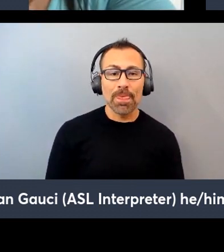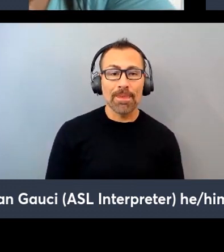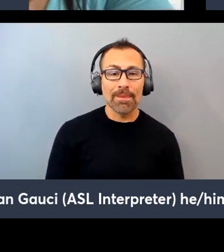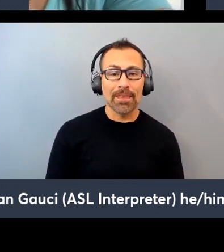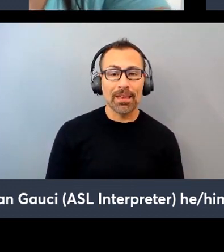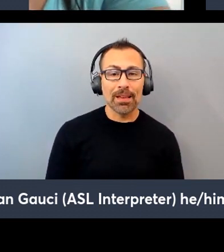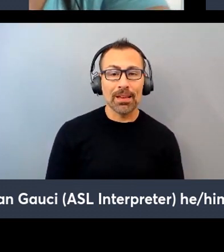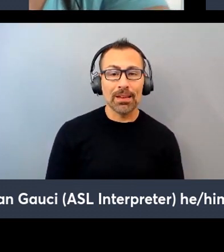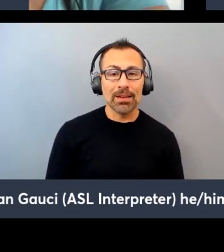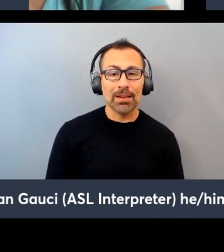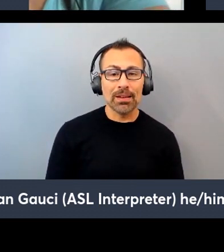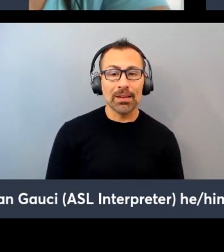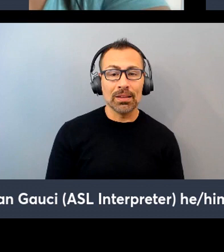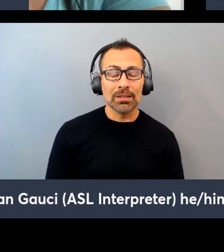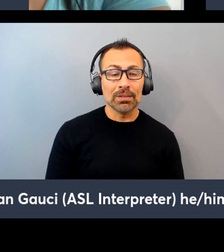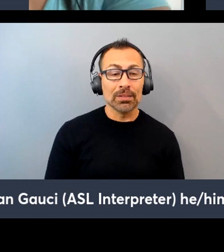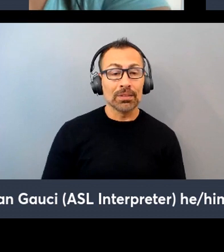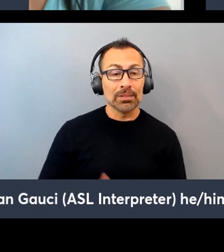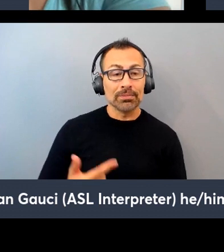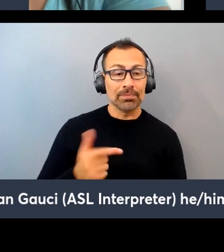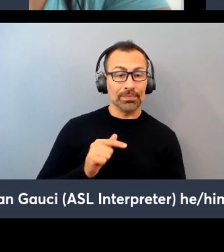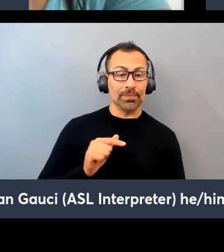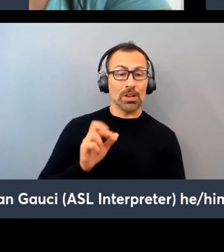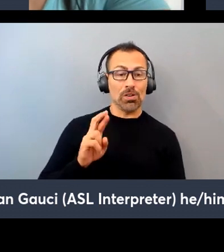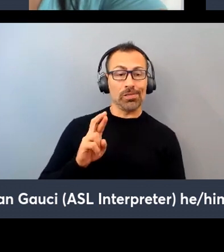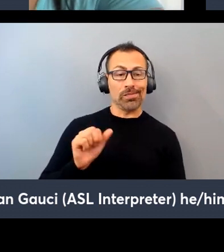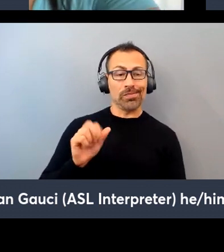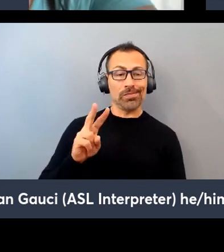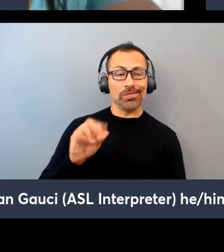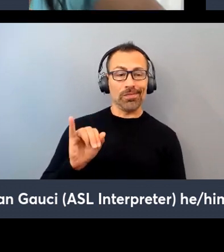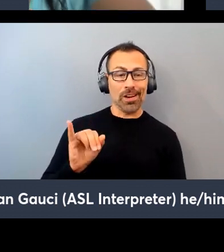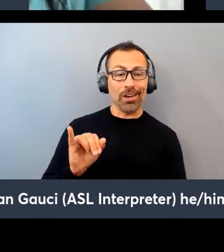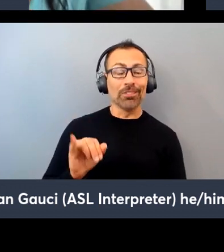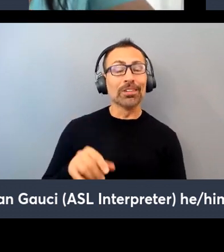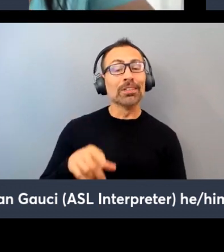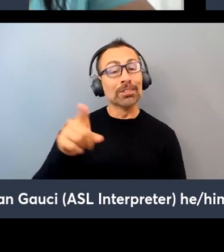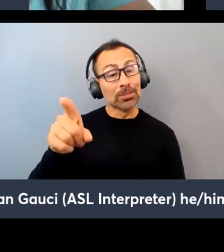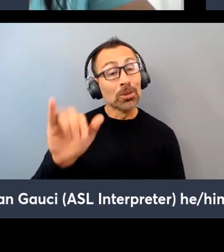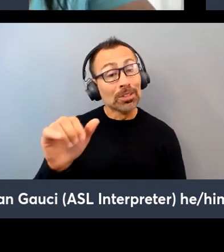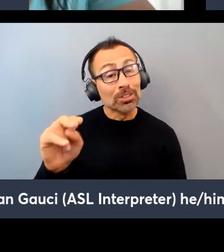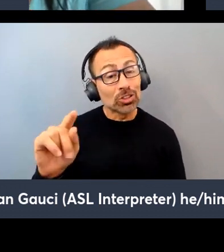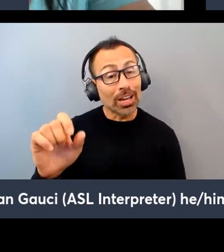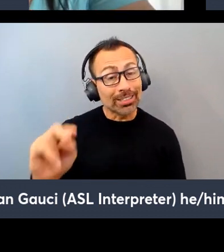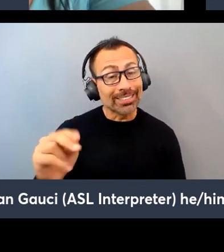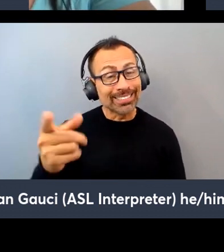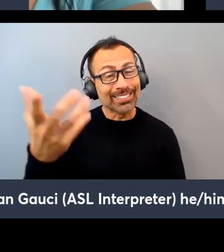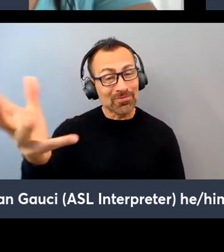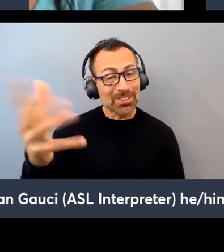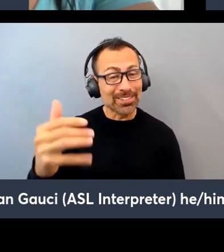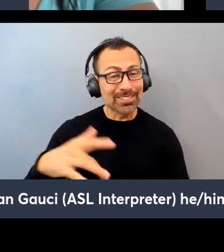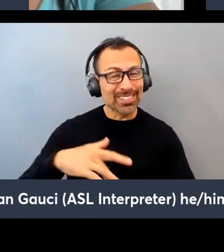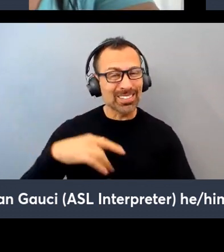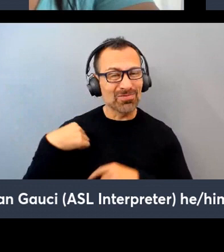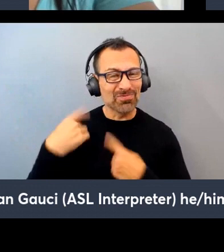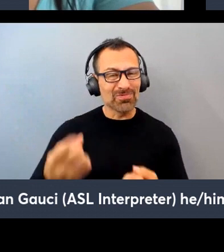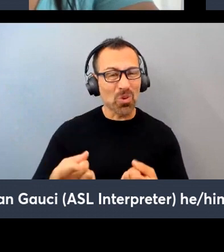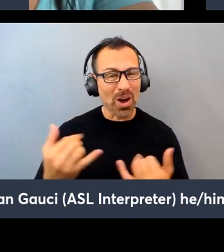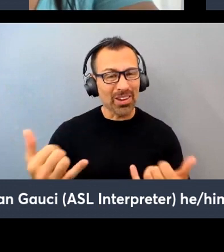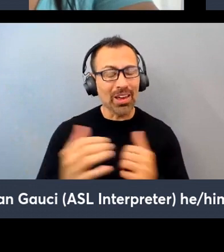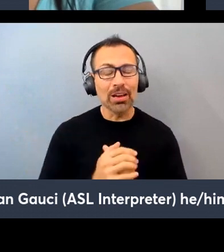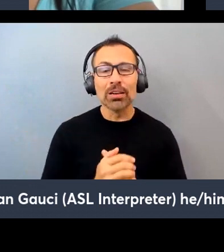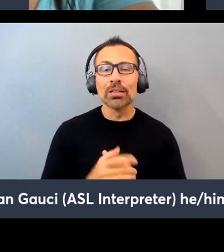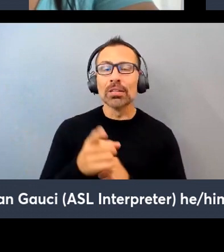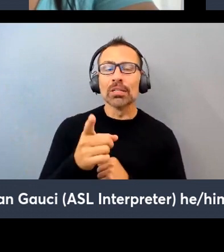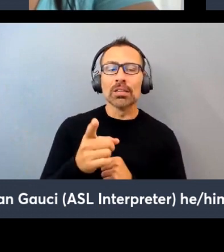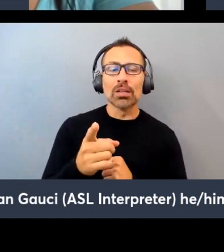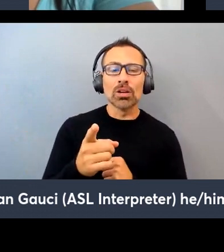Yeah. So, Jonathan, seems like you've been using StackSets for a while now, right? So, what are the top